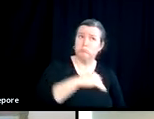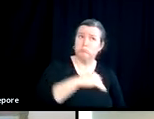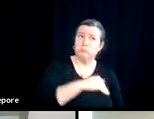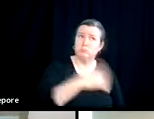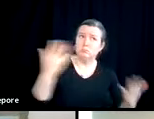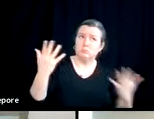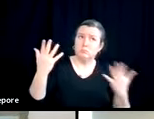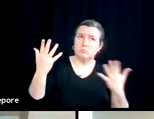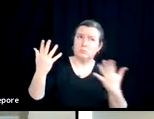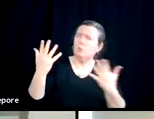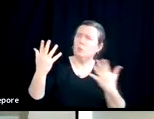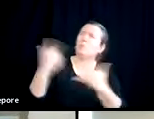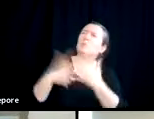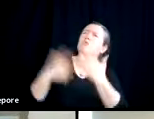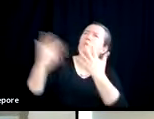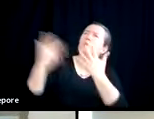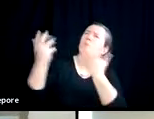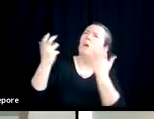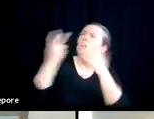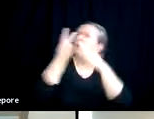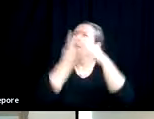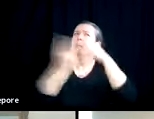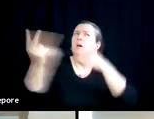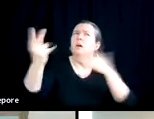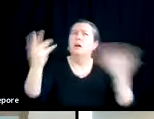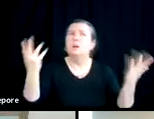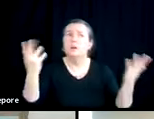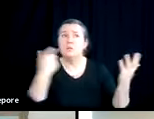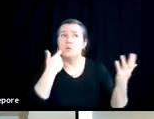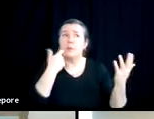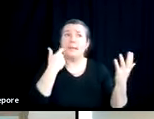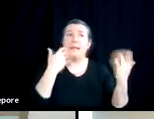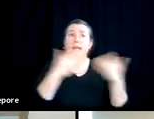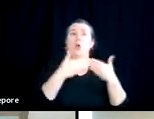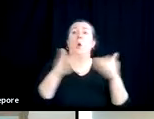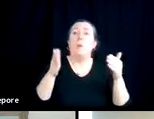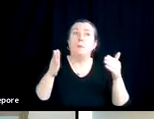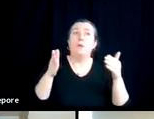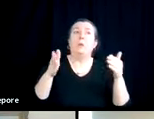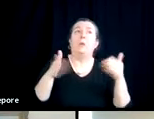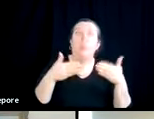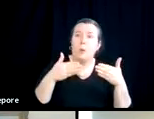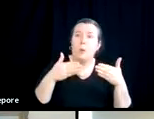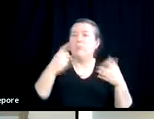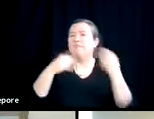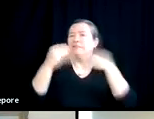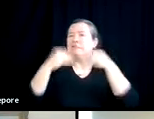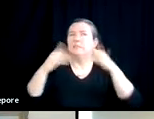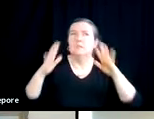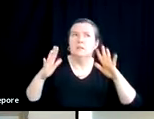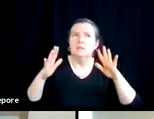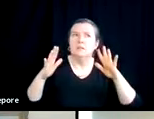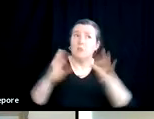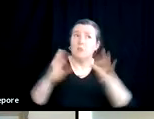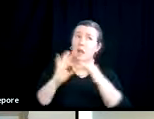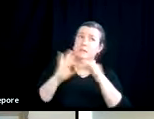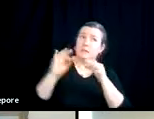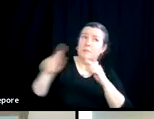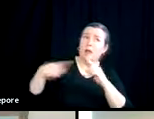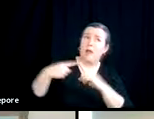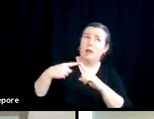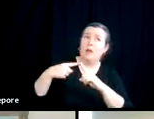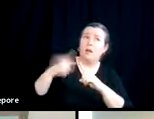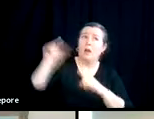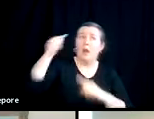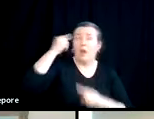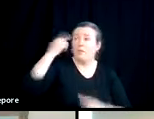recent reopenings that you did with indoor dining? Any thoughts on New York Governor Andrew Cuomo allowing stadiums to open